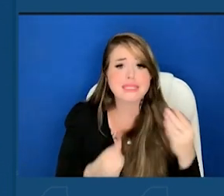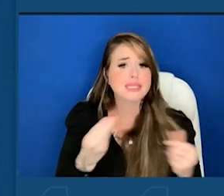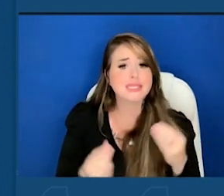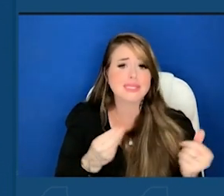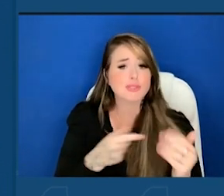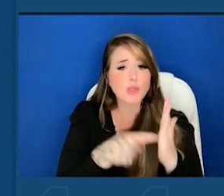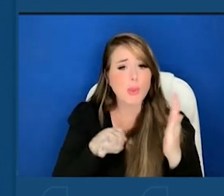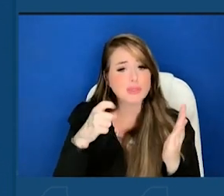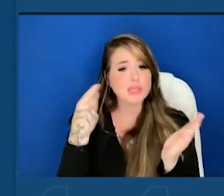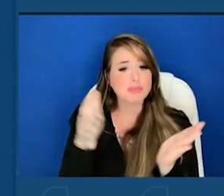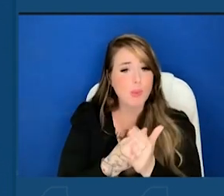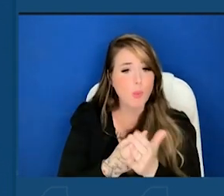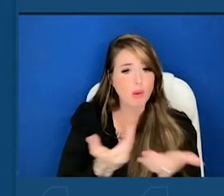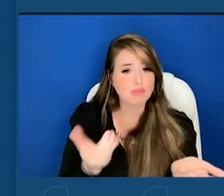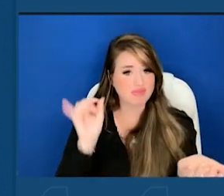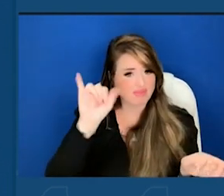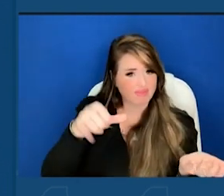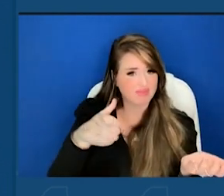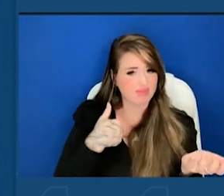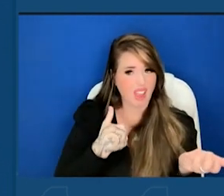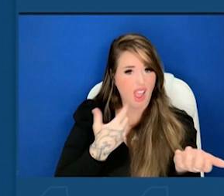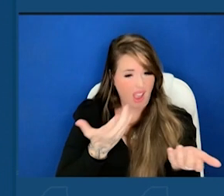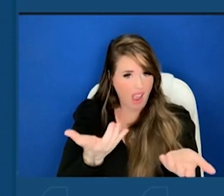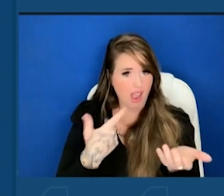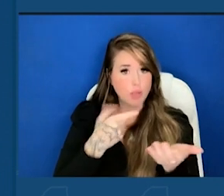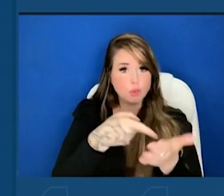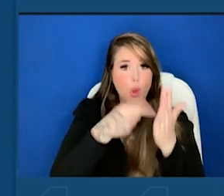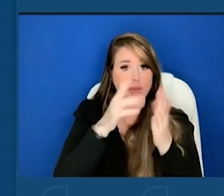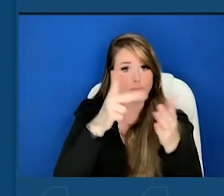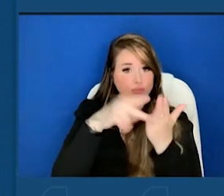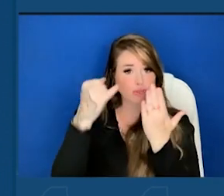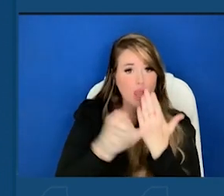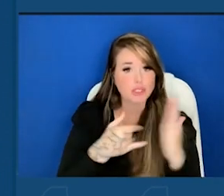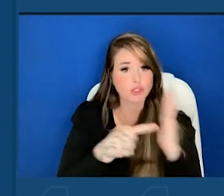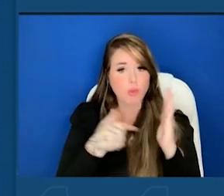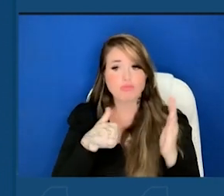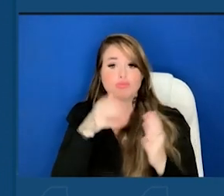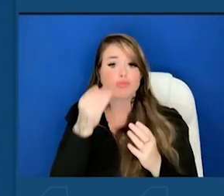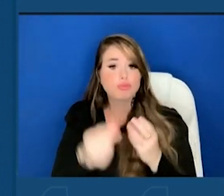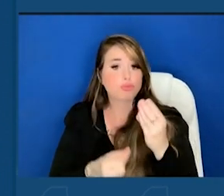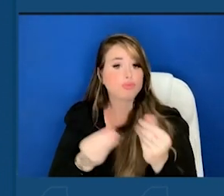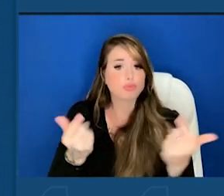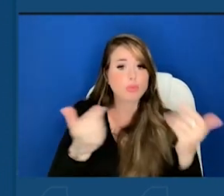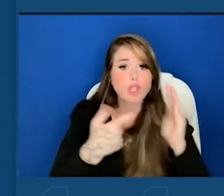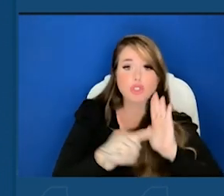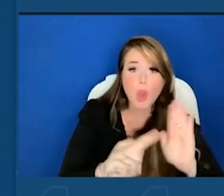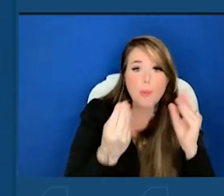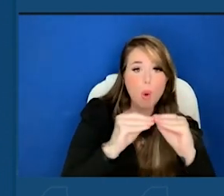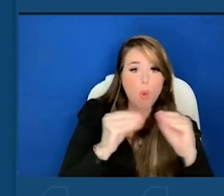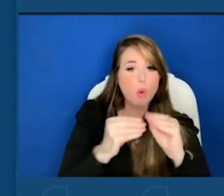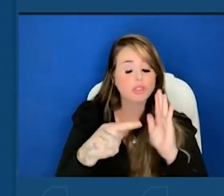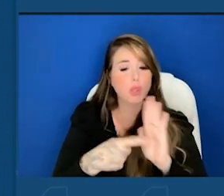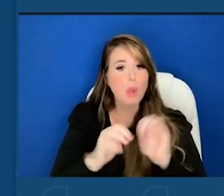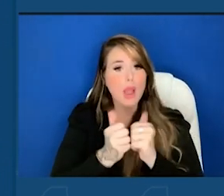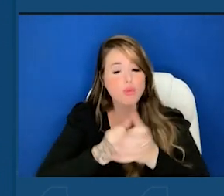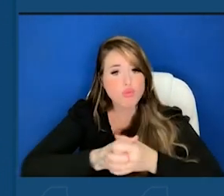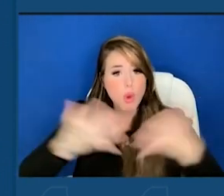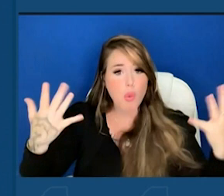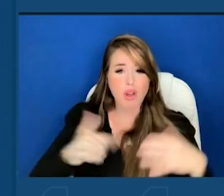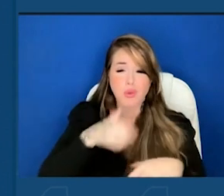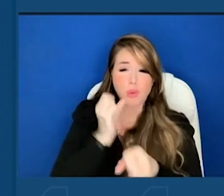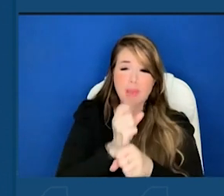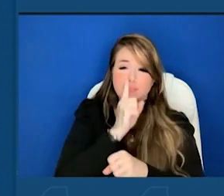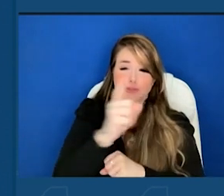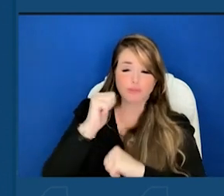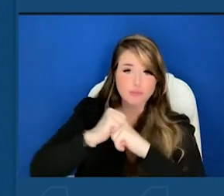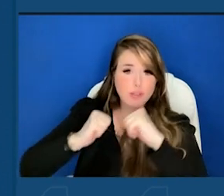more. That's what I say. Bring me the projects. Show us what you want to do. Show us the growth pattern. I'll make sure the